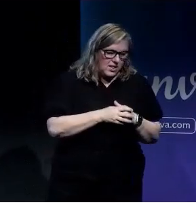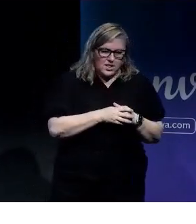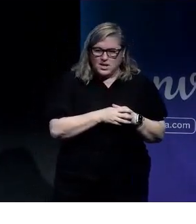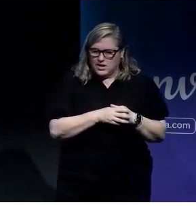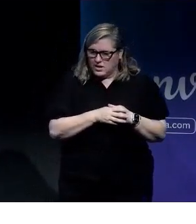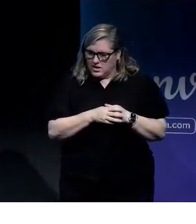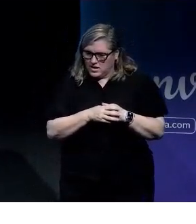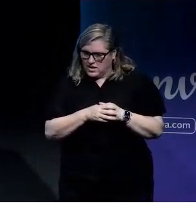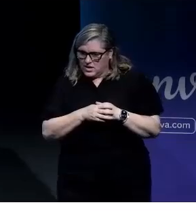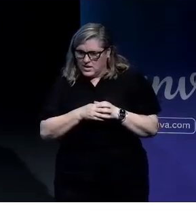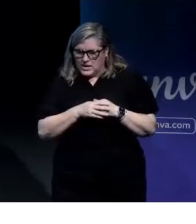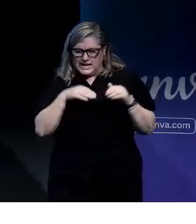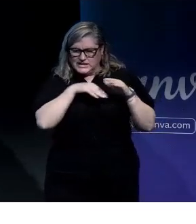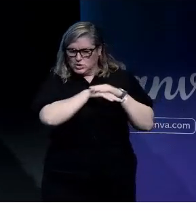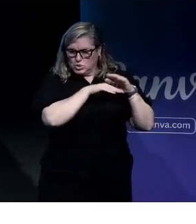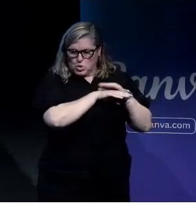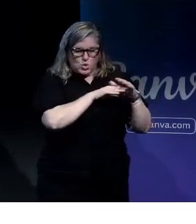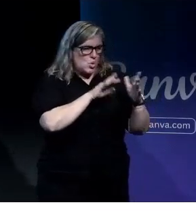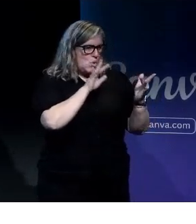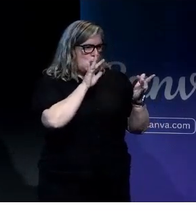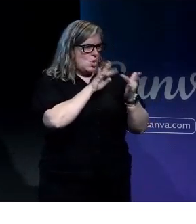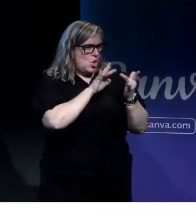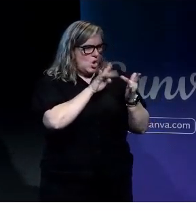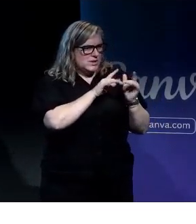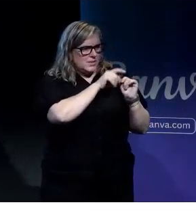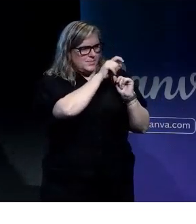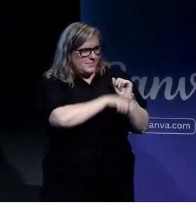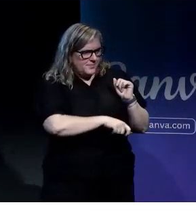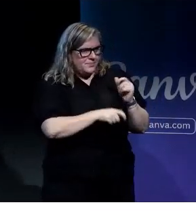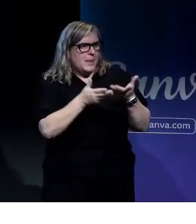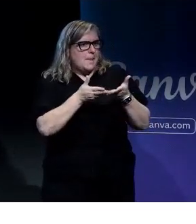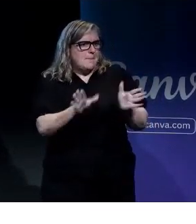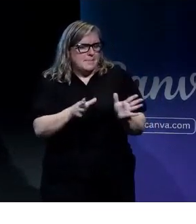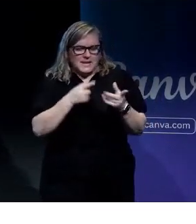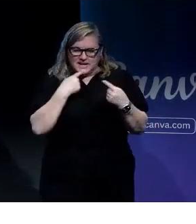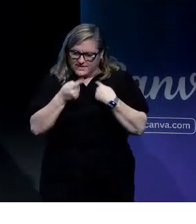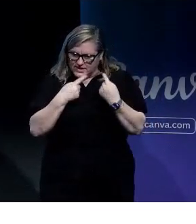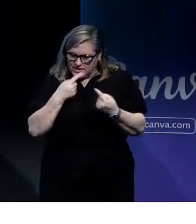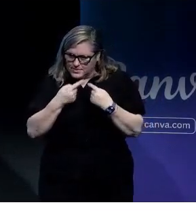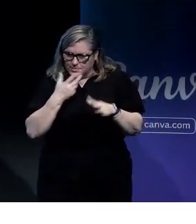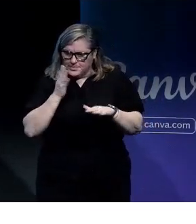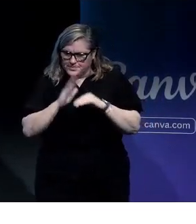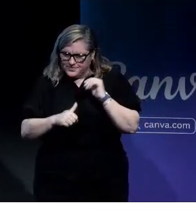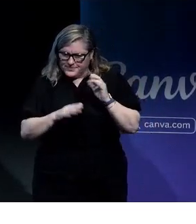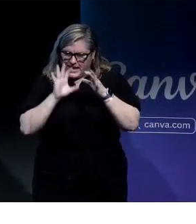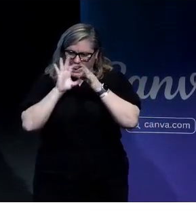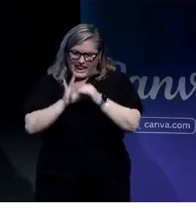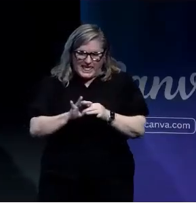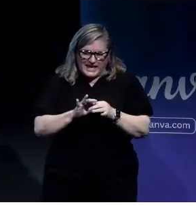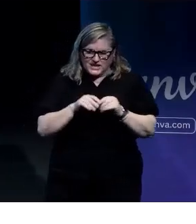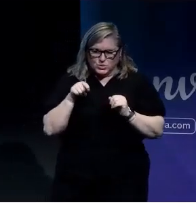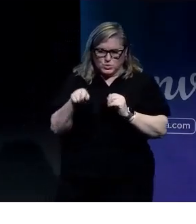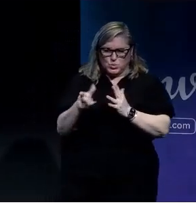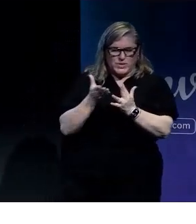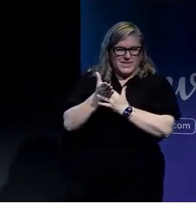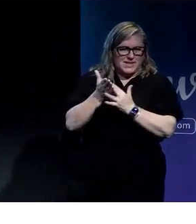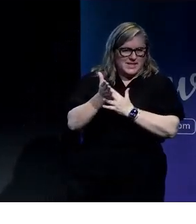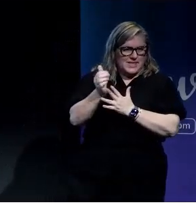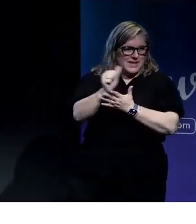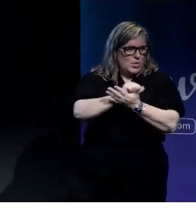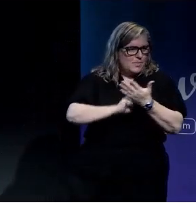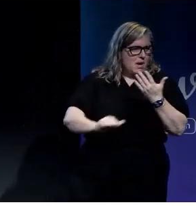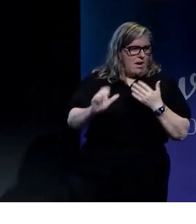internal point of contact. And then public information, such as links to the thing that you have purchased from